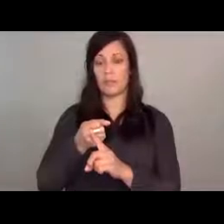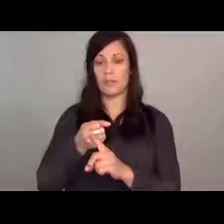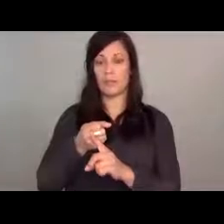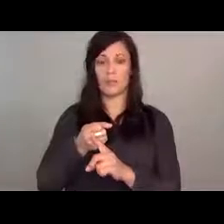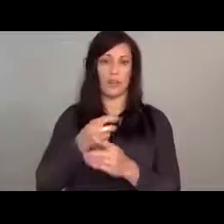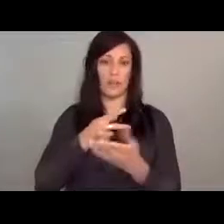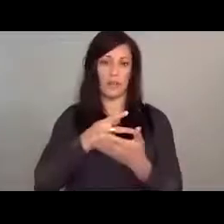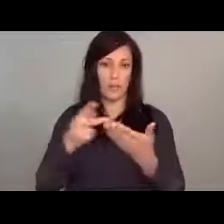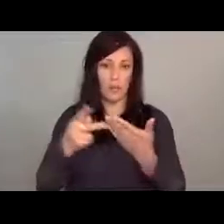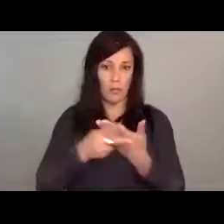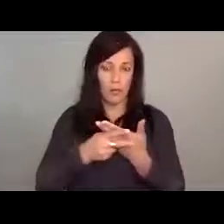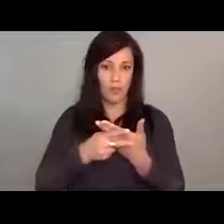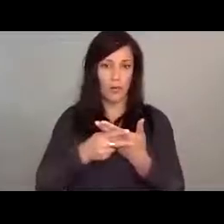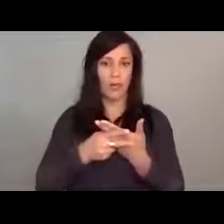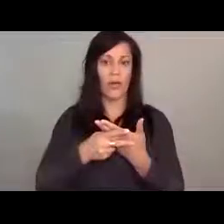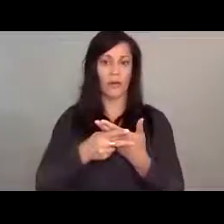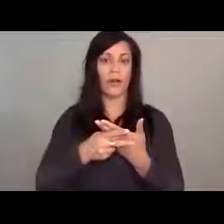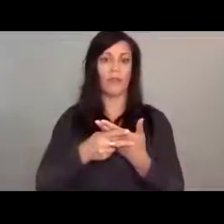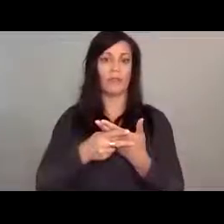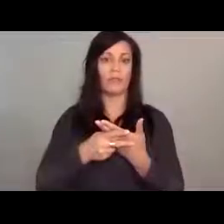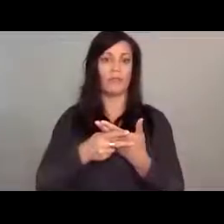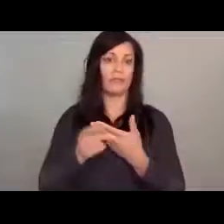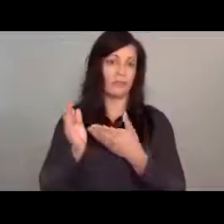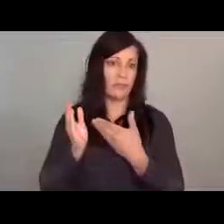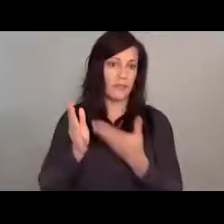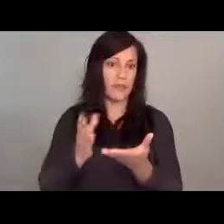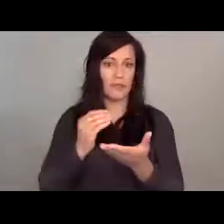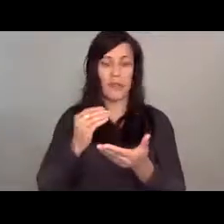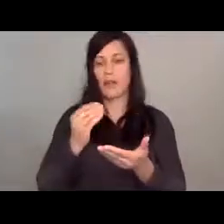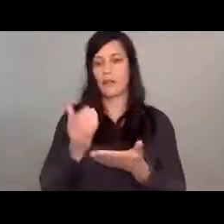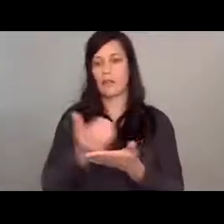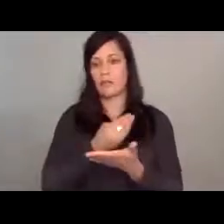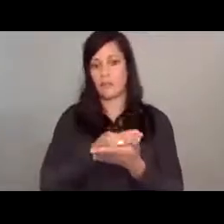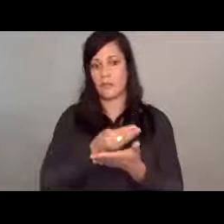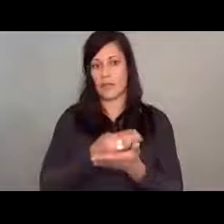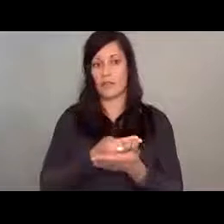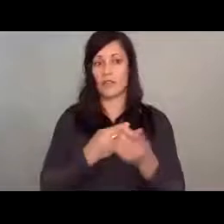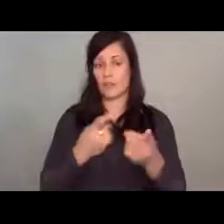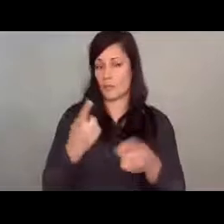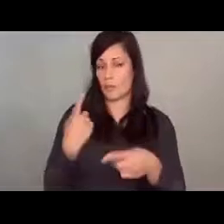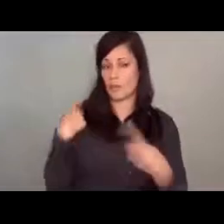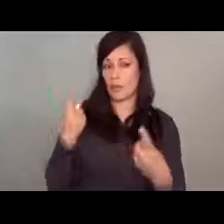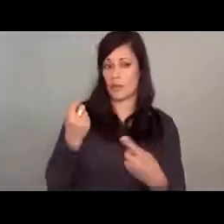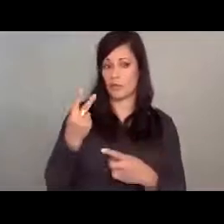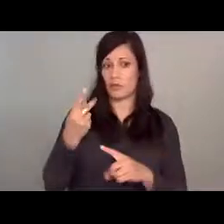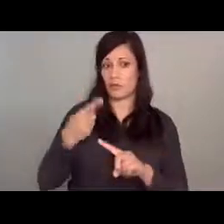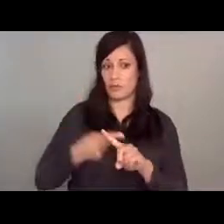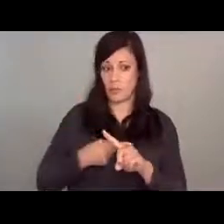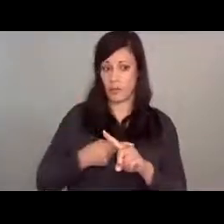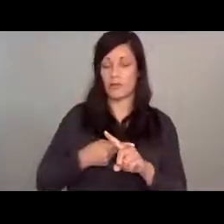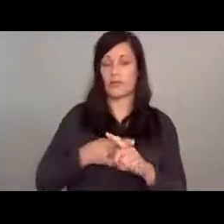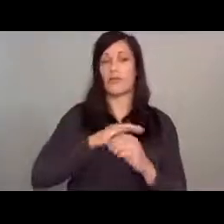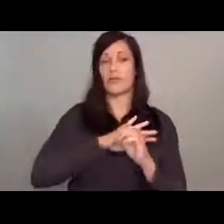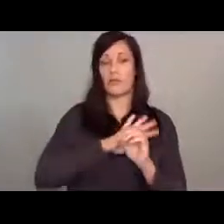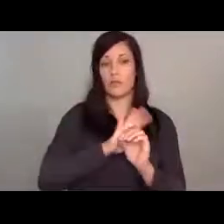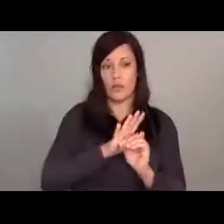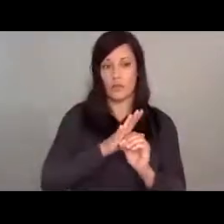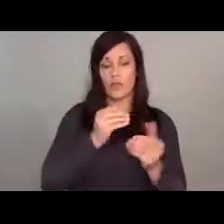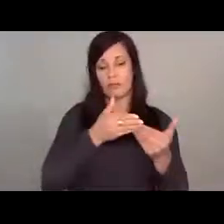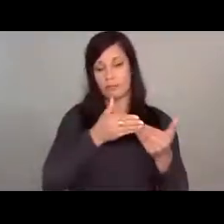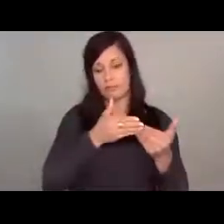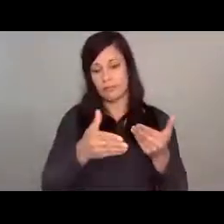program delivery and revenue. So in the past 12 months, COVID-19 and resulting public